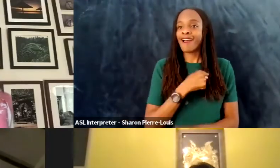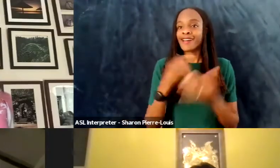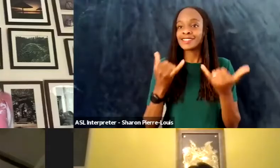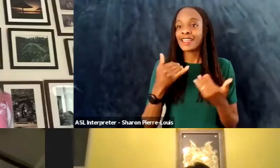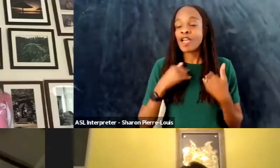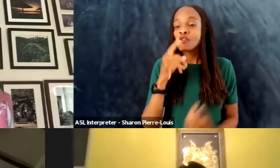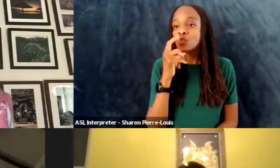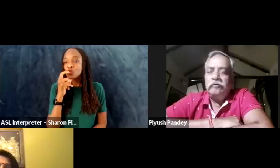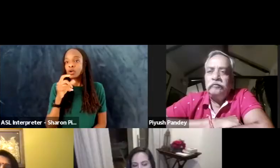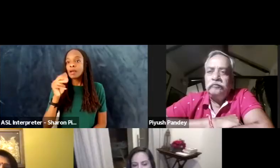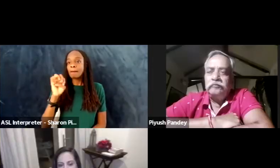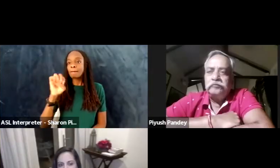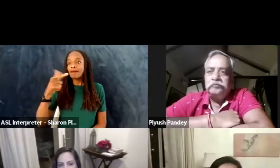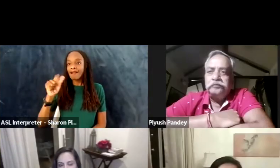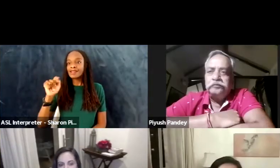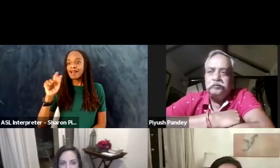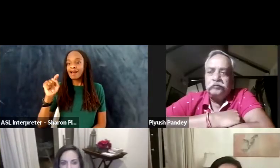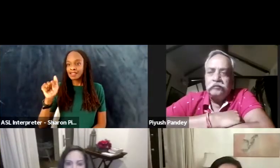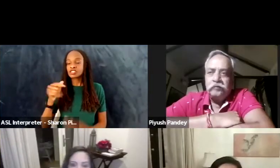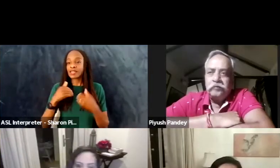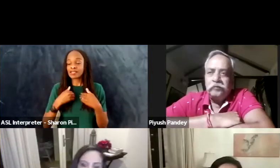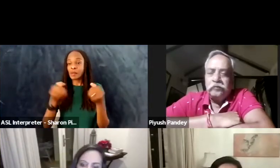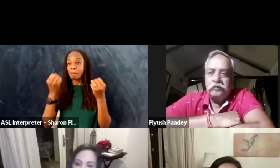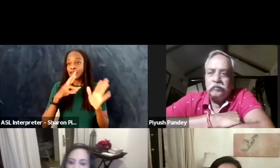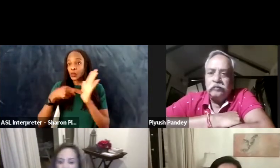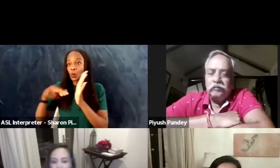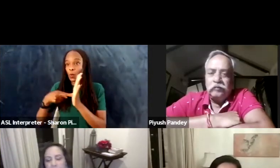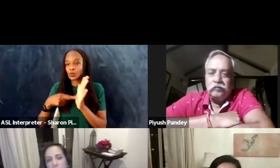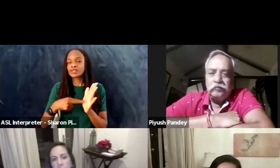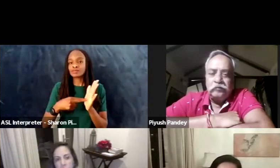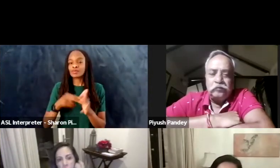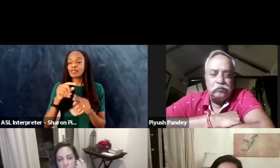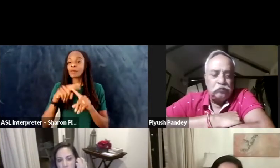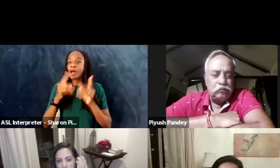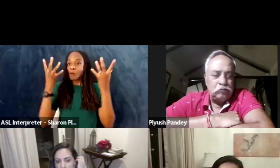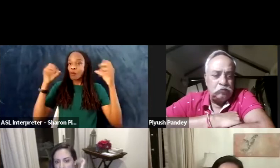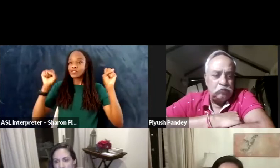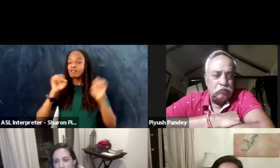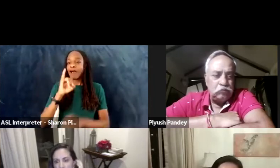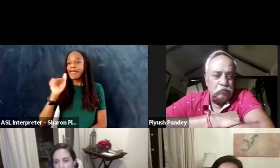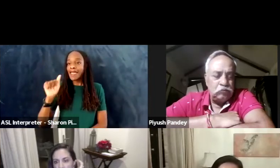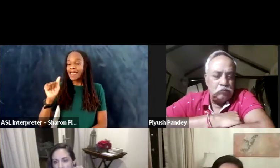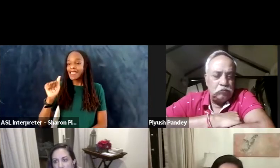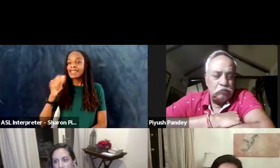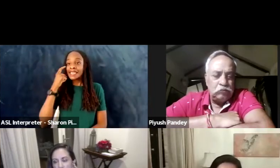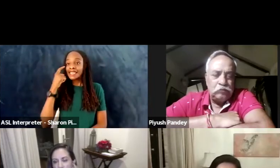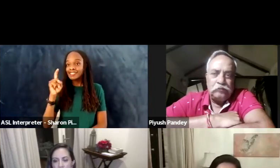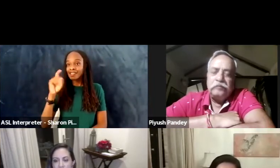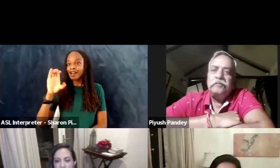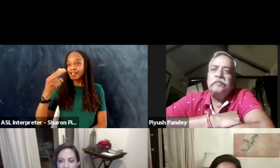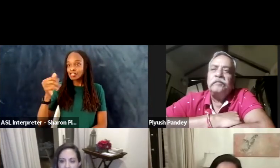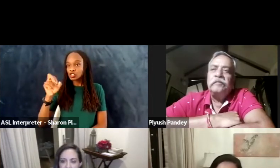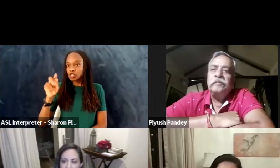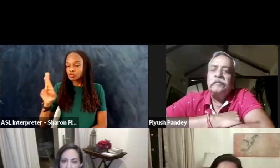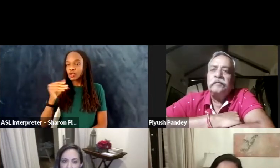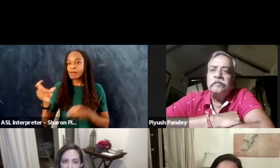is Megha Tata, who has multiple roles, but president of IAA India chapter and the